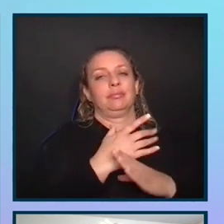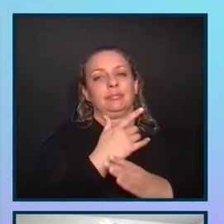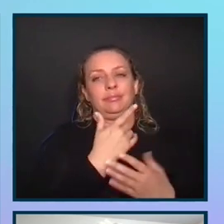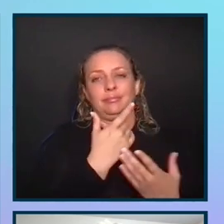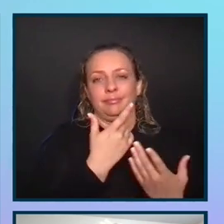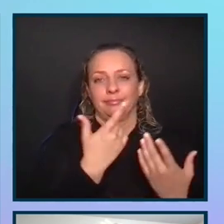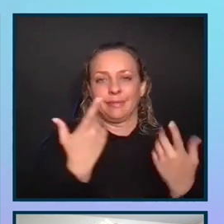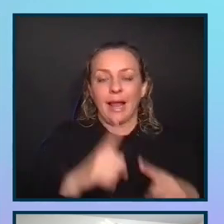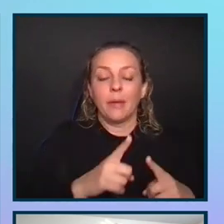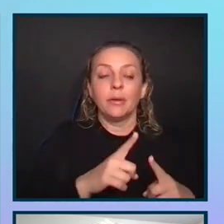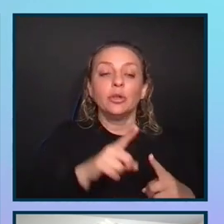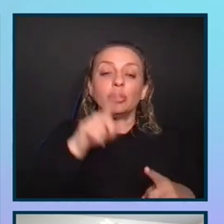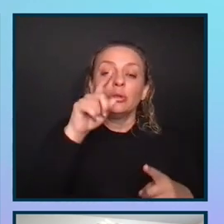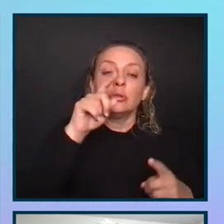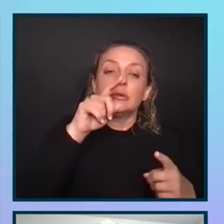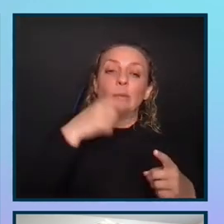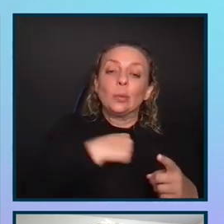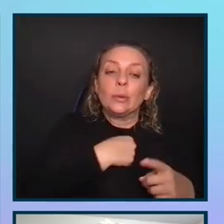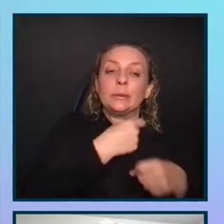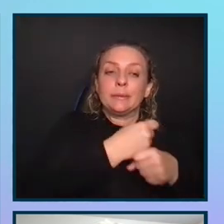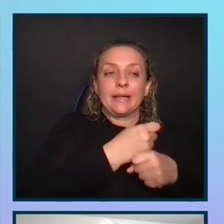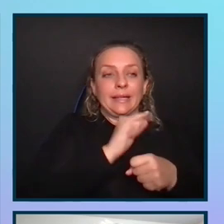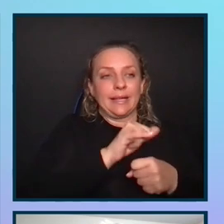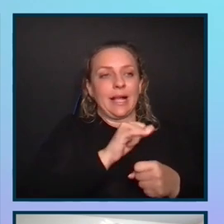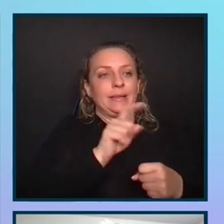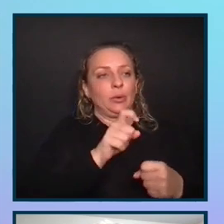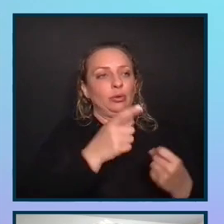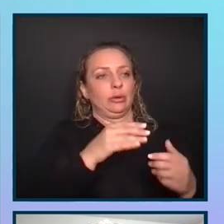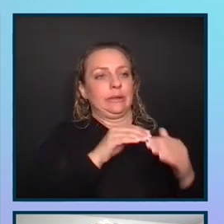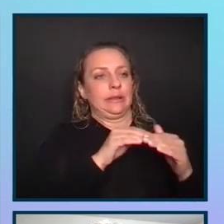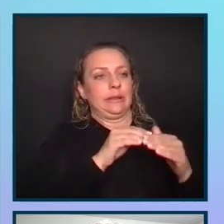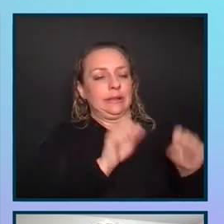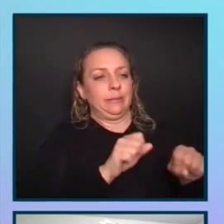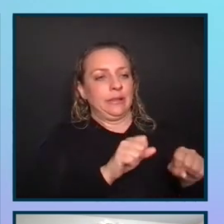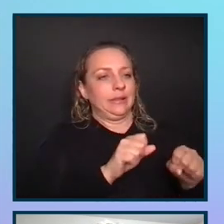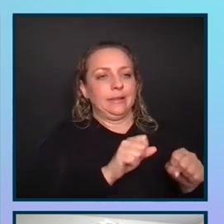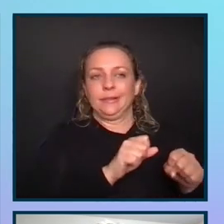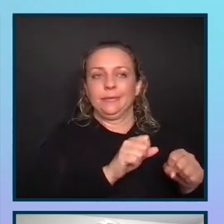was intended to create accessibility wound up